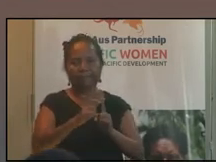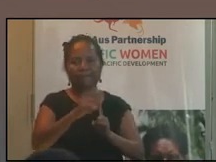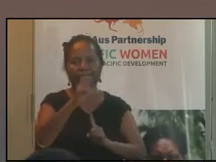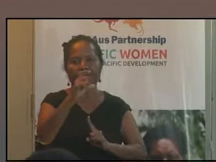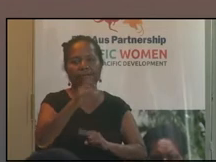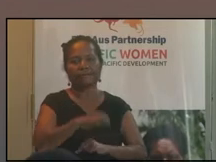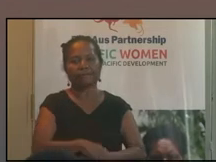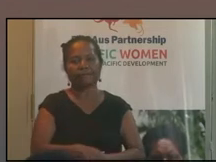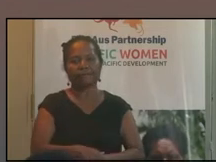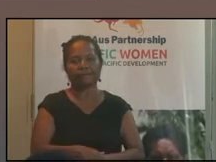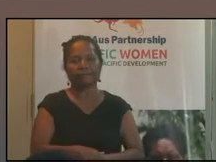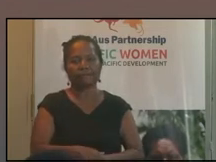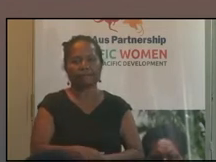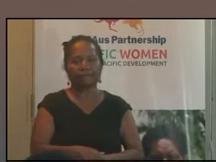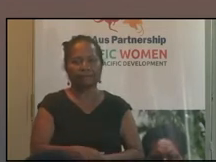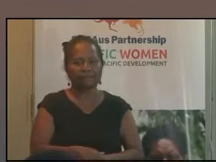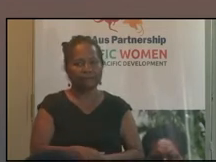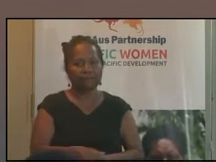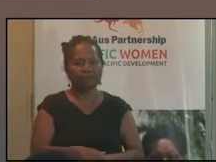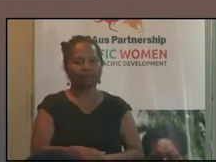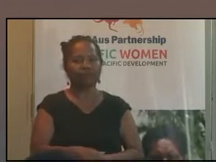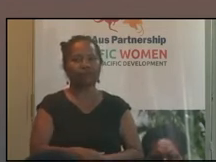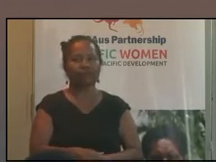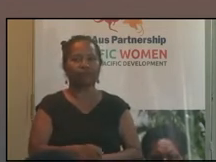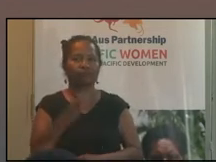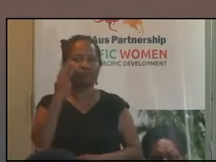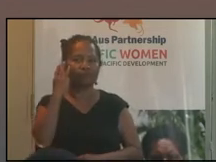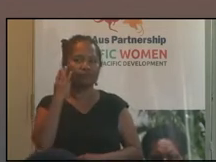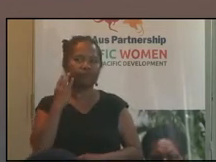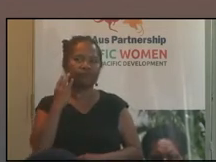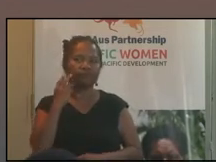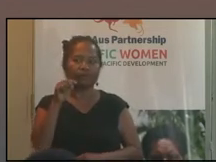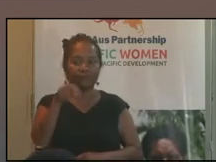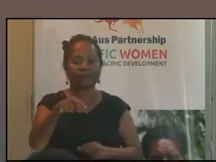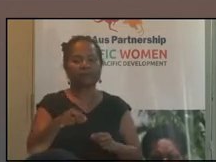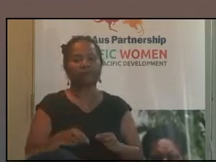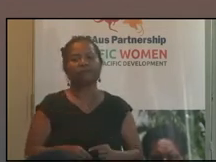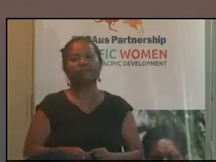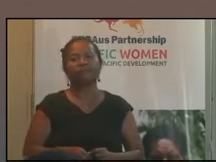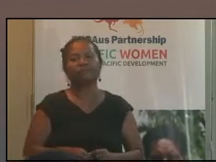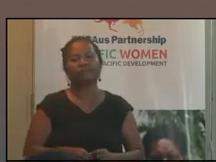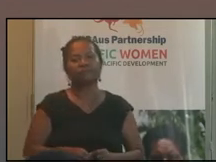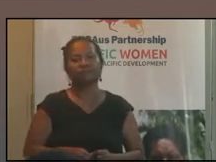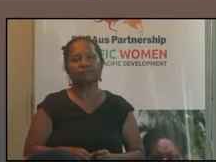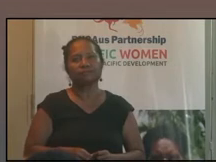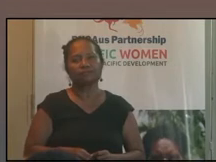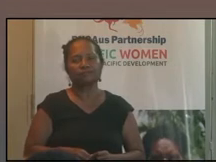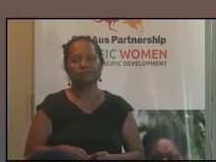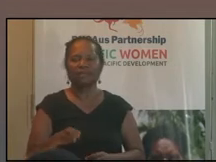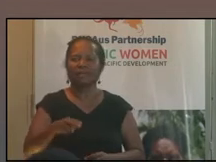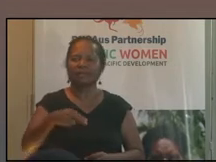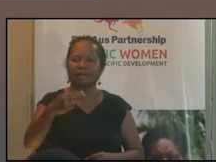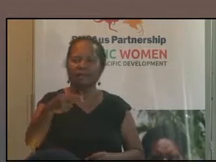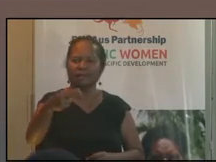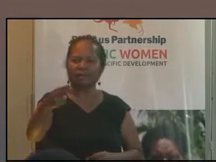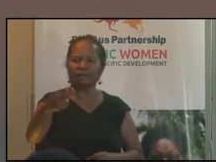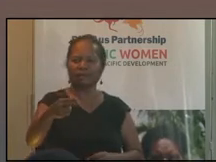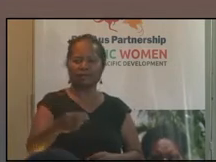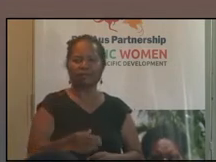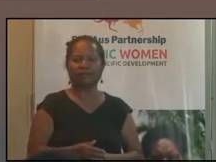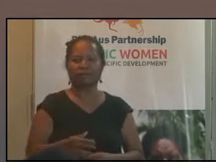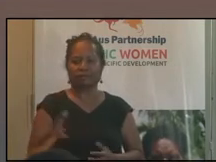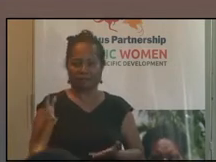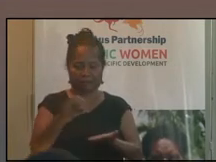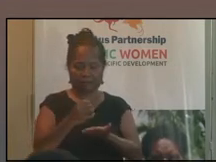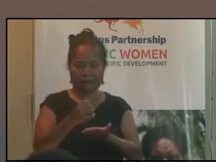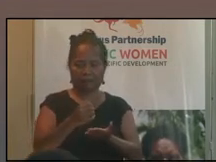was the strong sentiment that women didn't need TSM, but they could just keep going. And the sentiment that came out